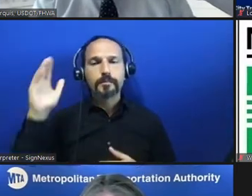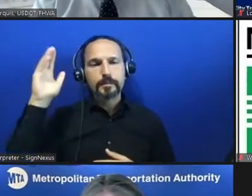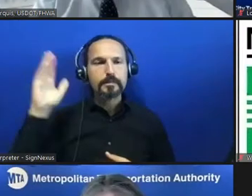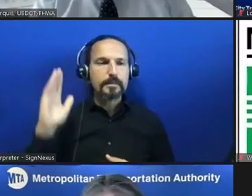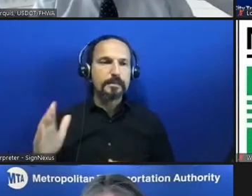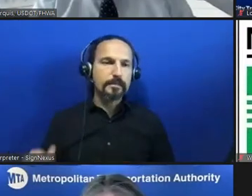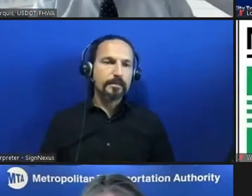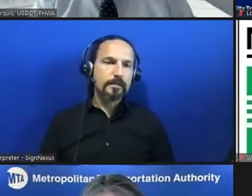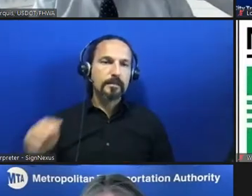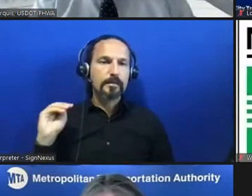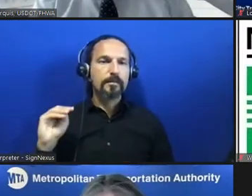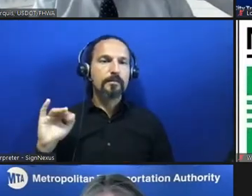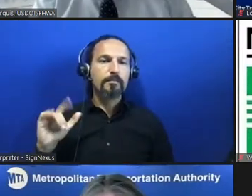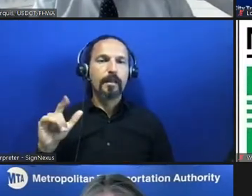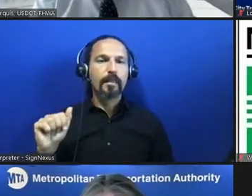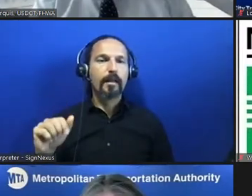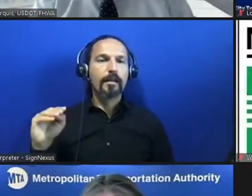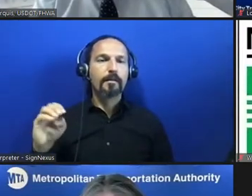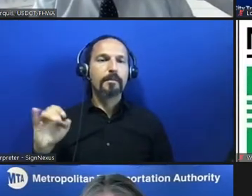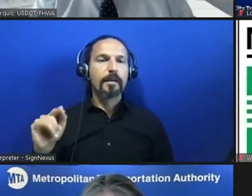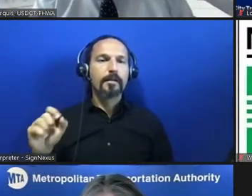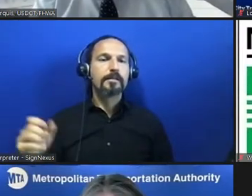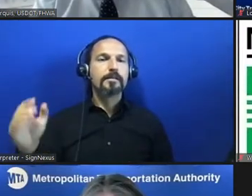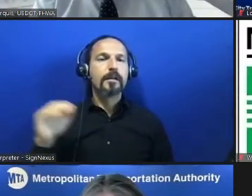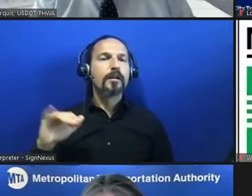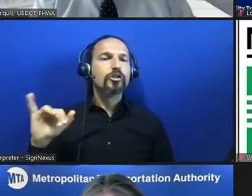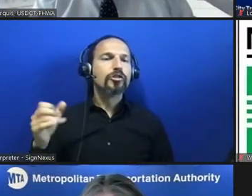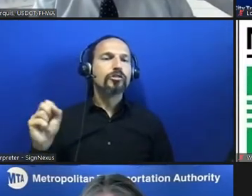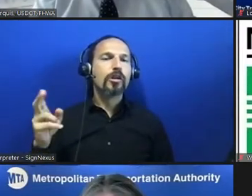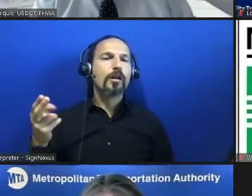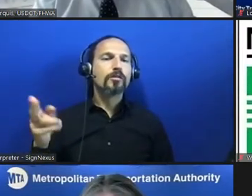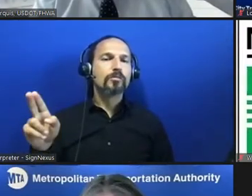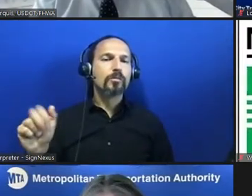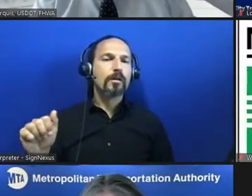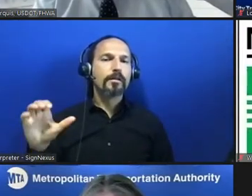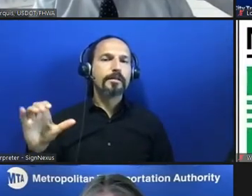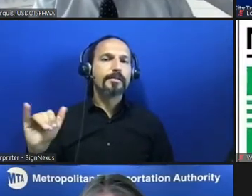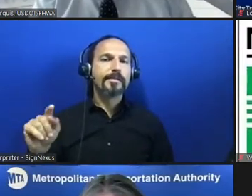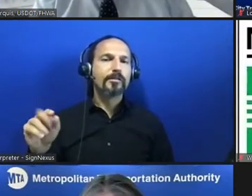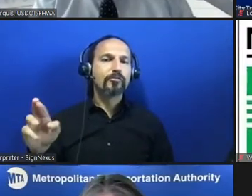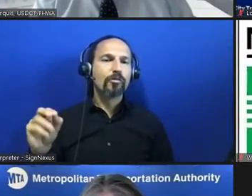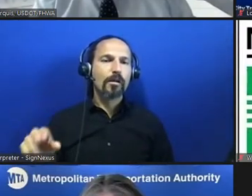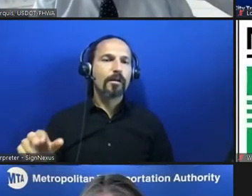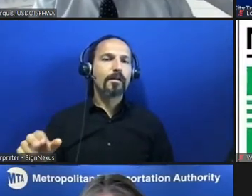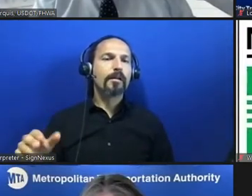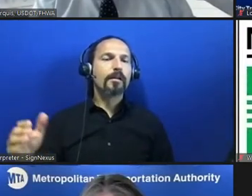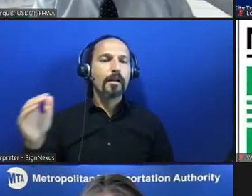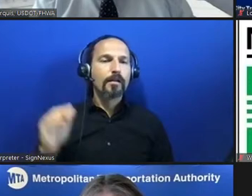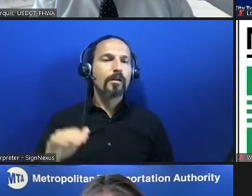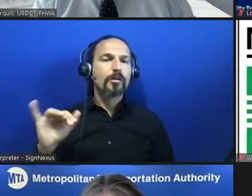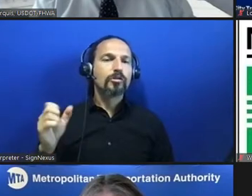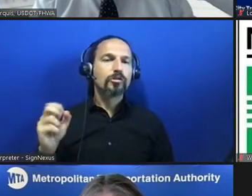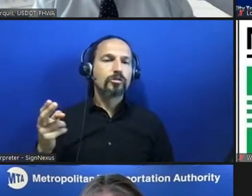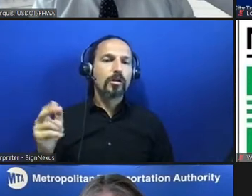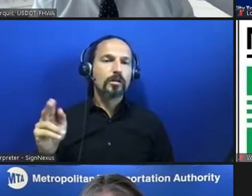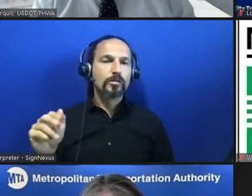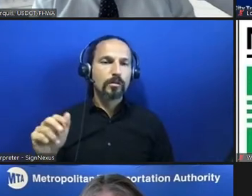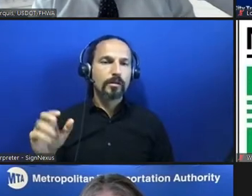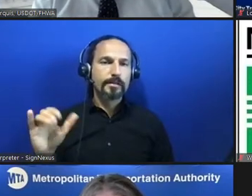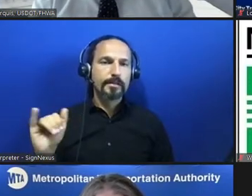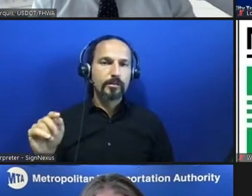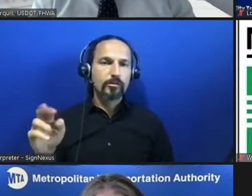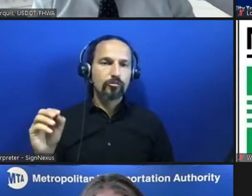is Milana mates followed by Joshua Cintron our next speaker is Joshua Cintron